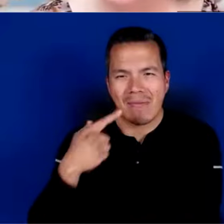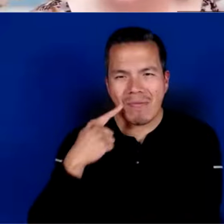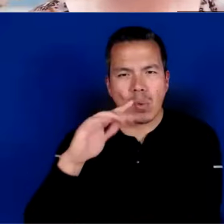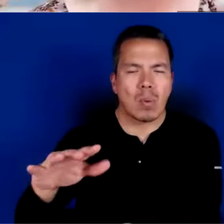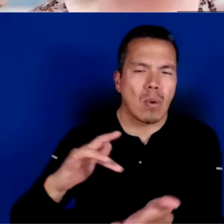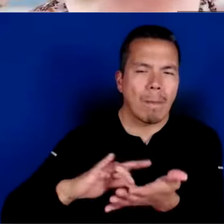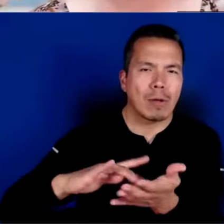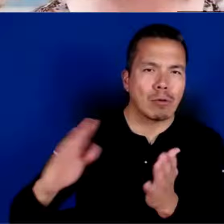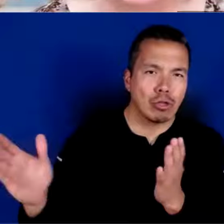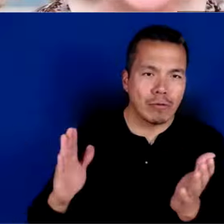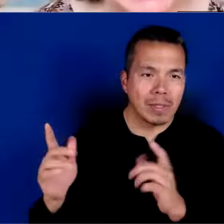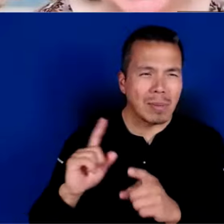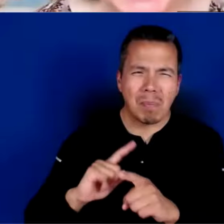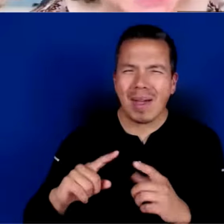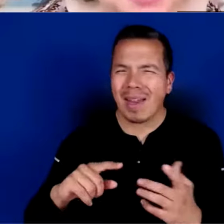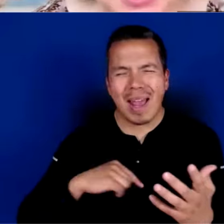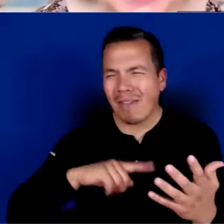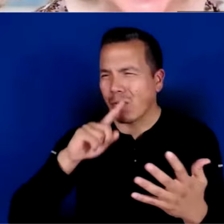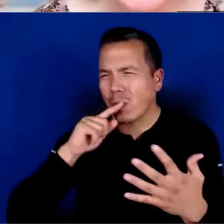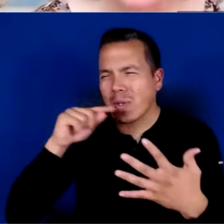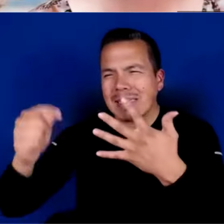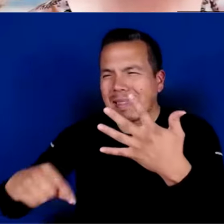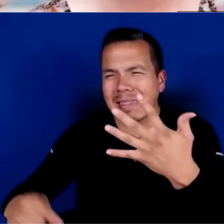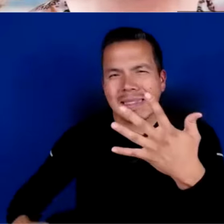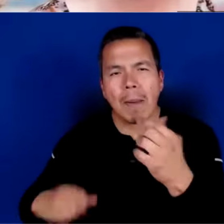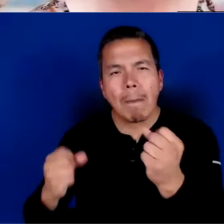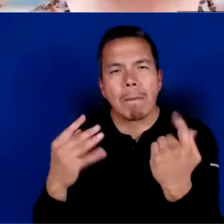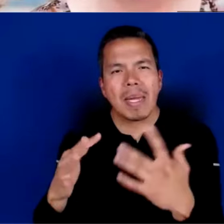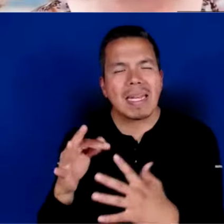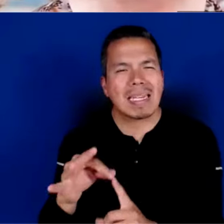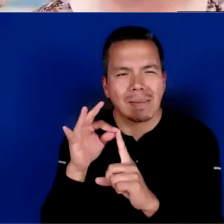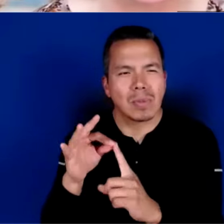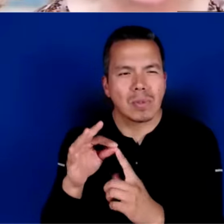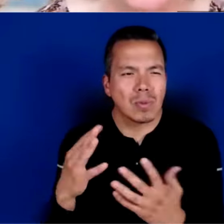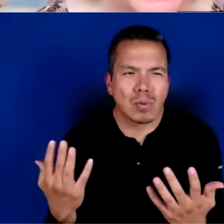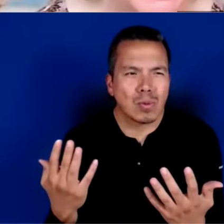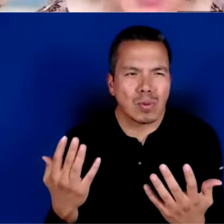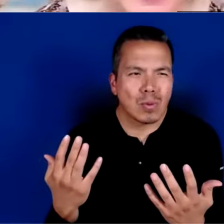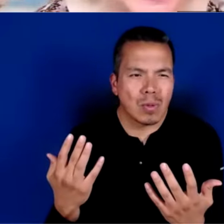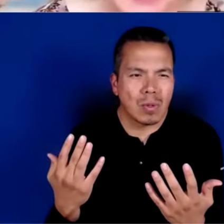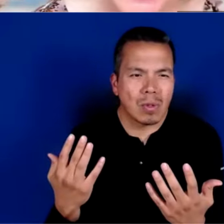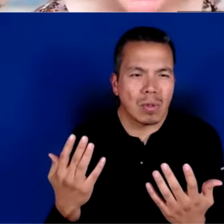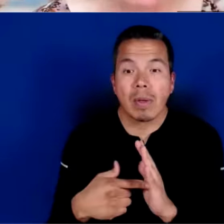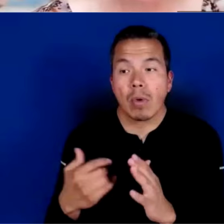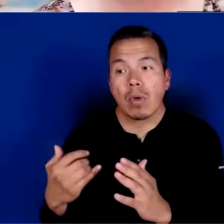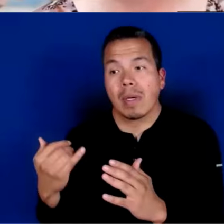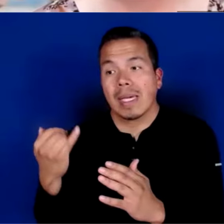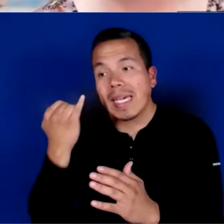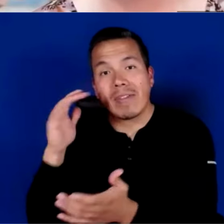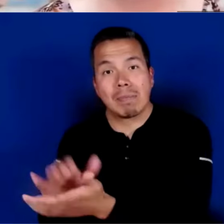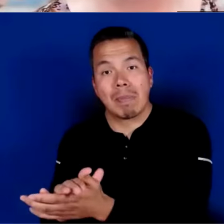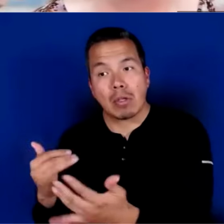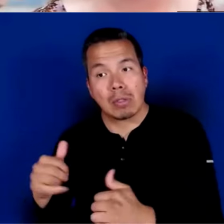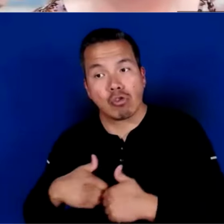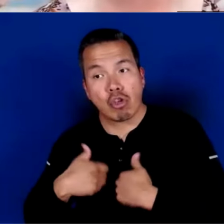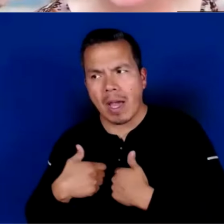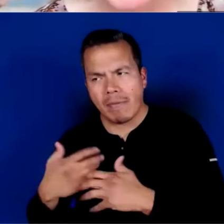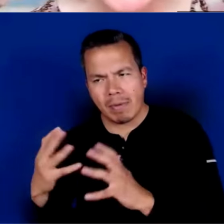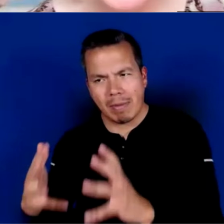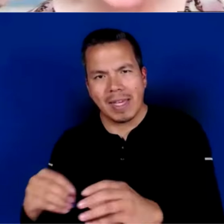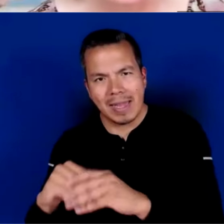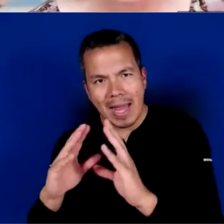services. But there's all kinds of exceptions. So like they're going to let a surviving spouse stay in the house. If you have adult children